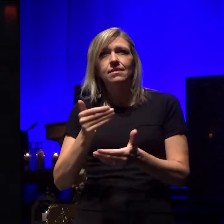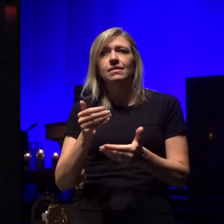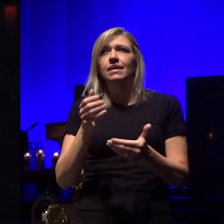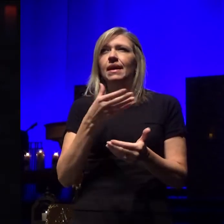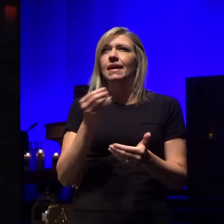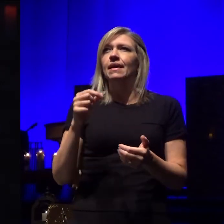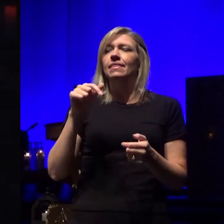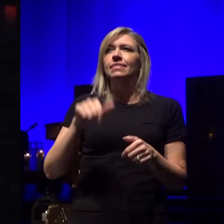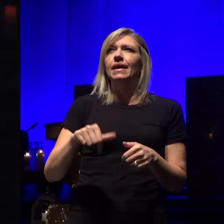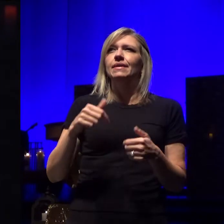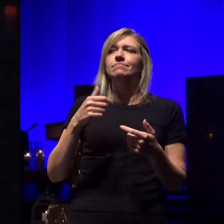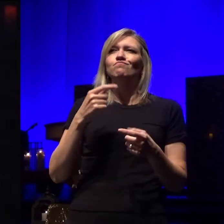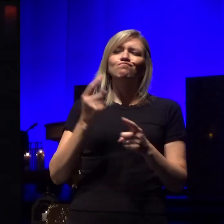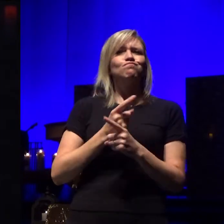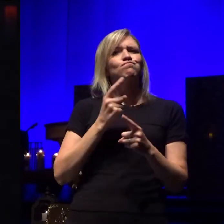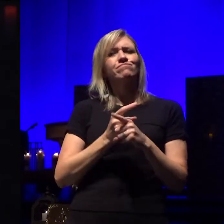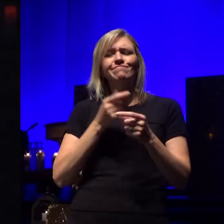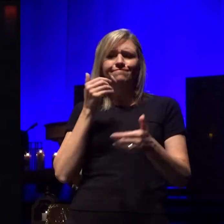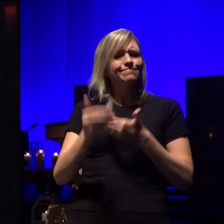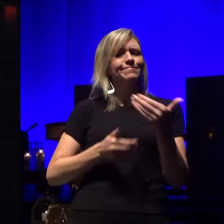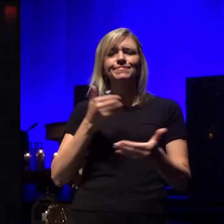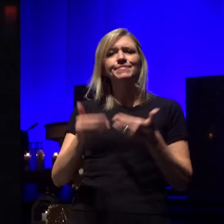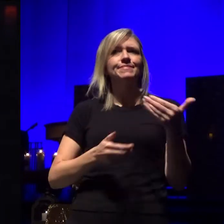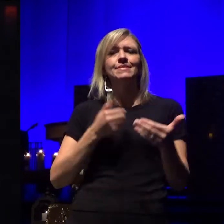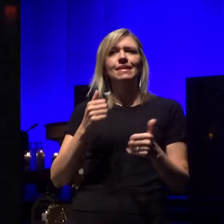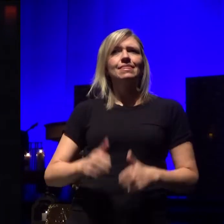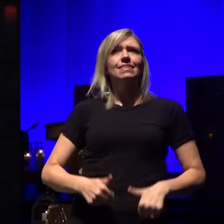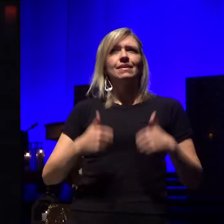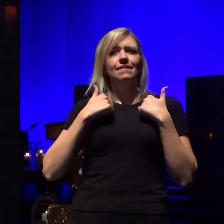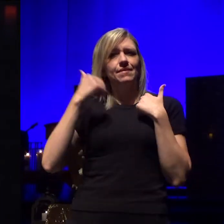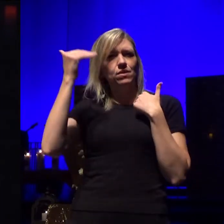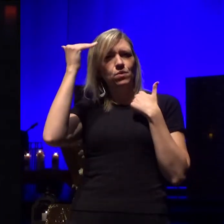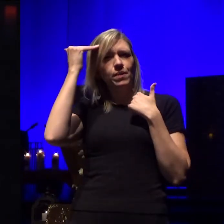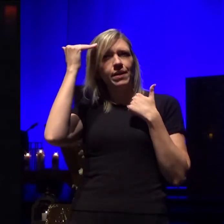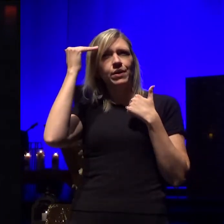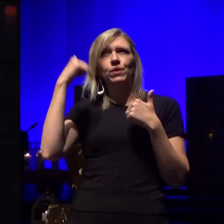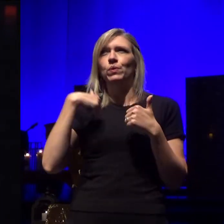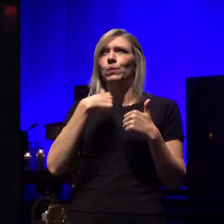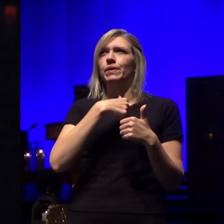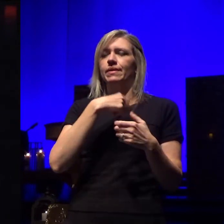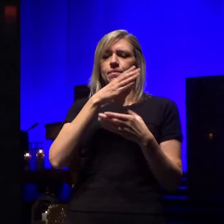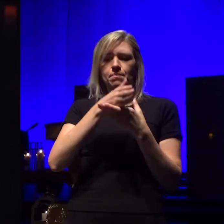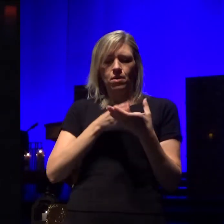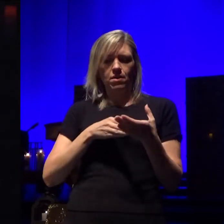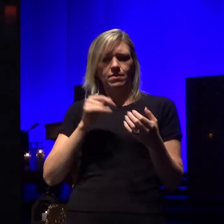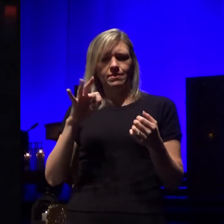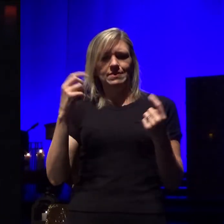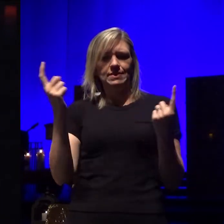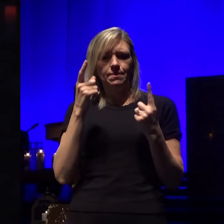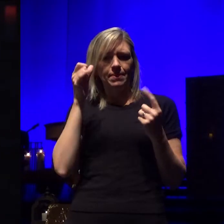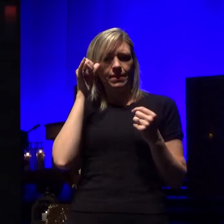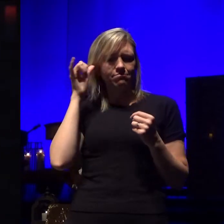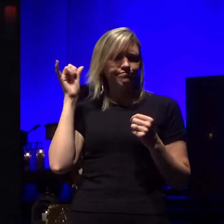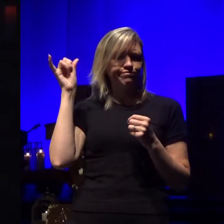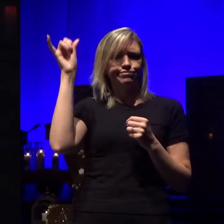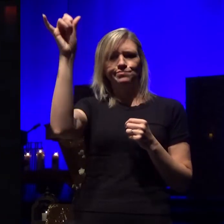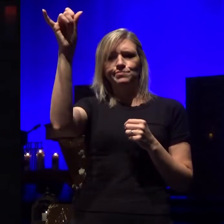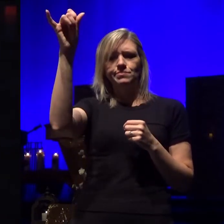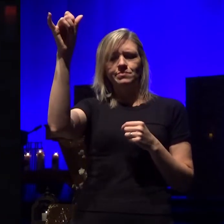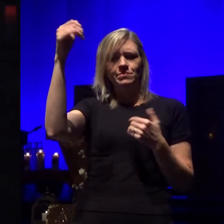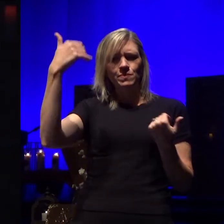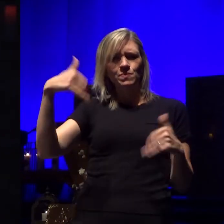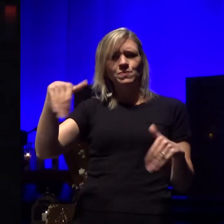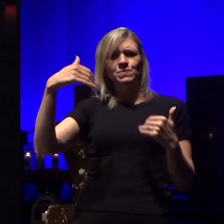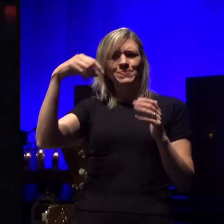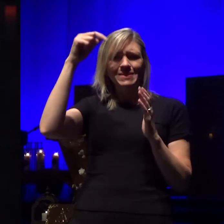and just the pragmatic way of living, aware that we are a part of something infinite in